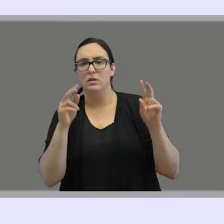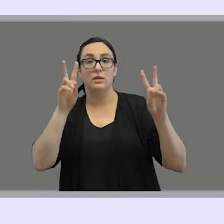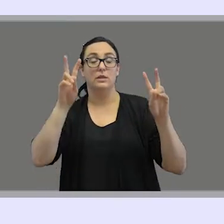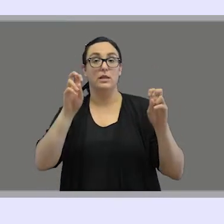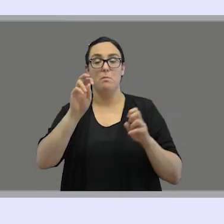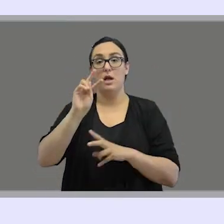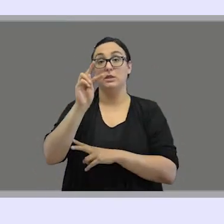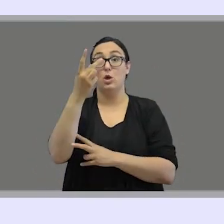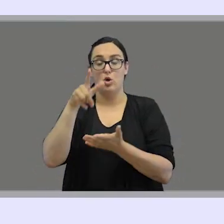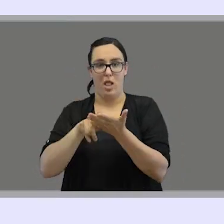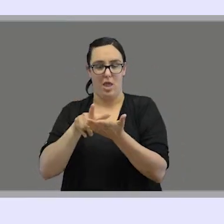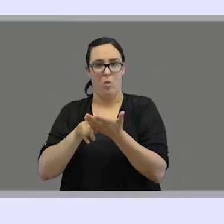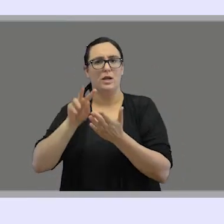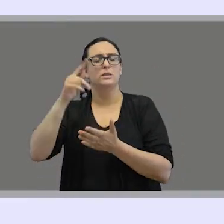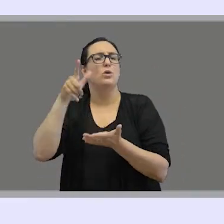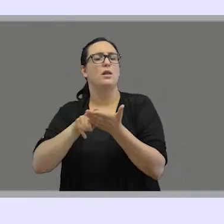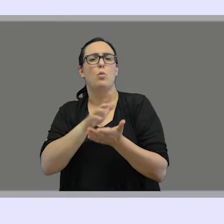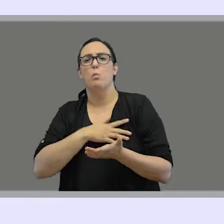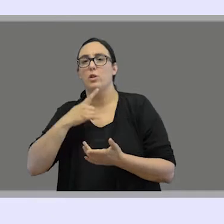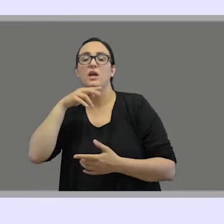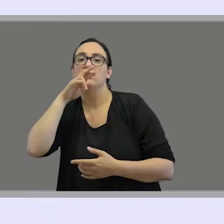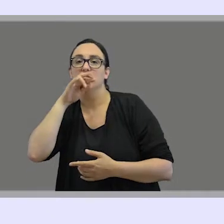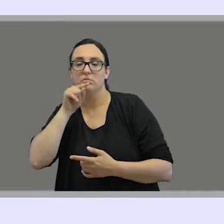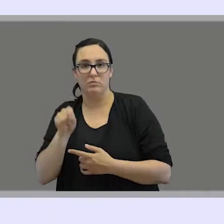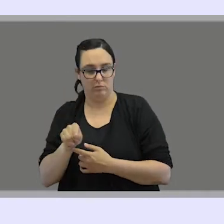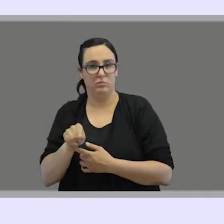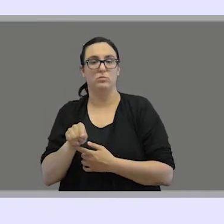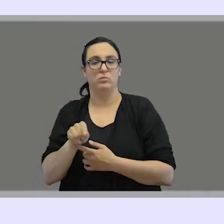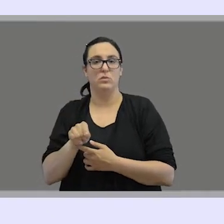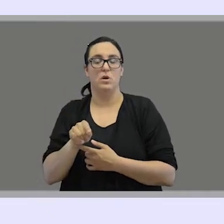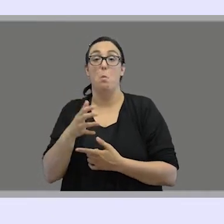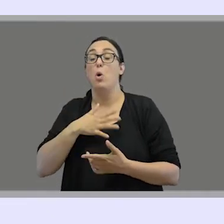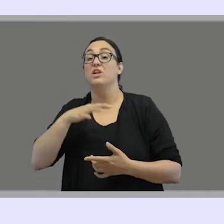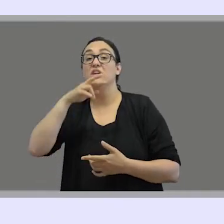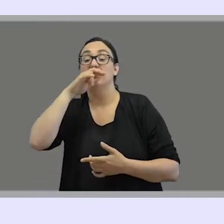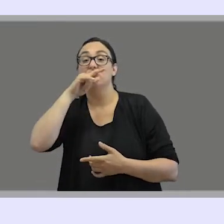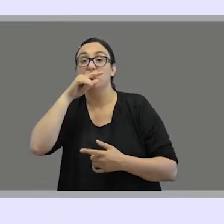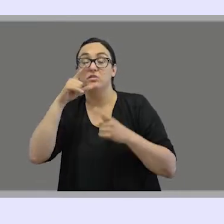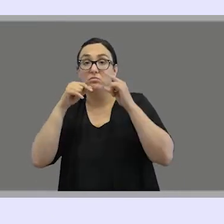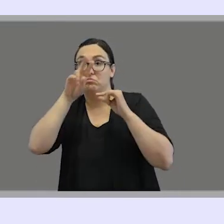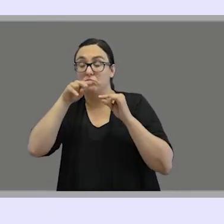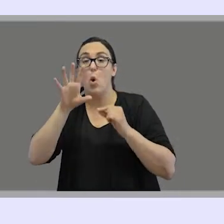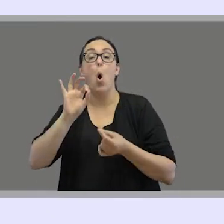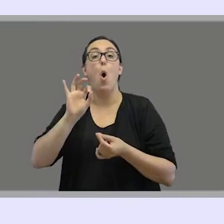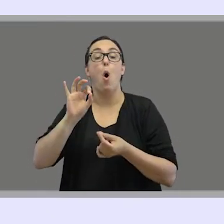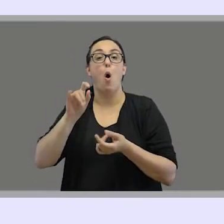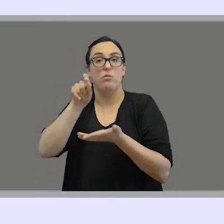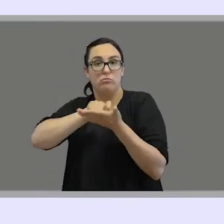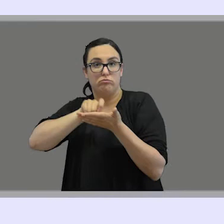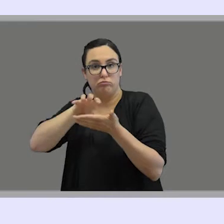second language, which is spoken language, either in speech form or written